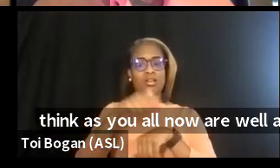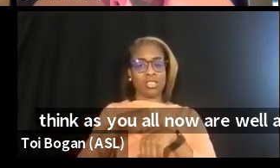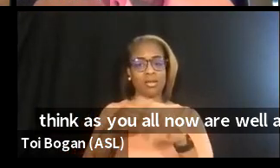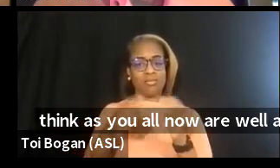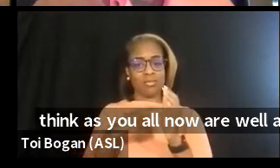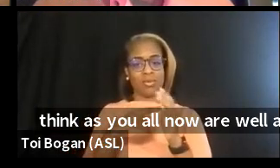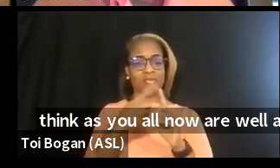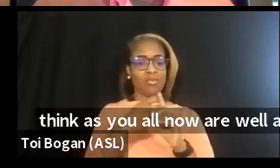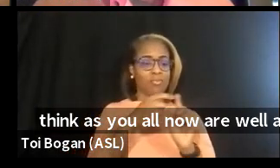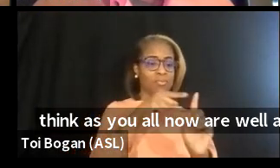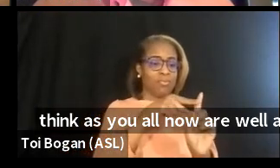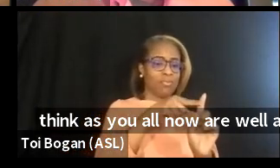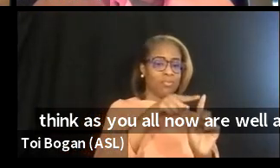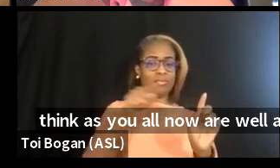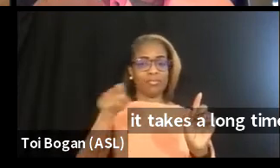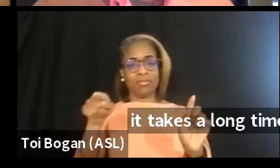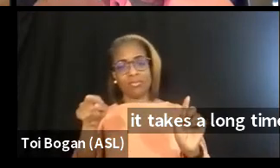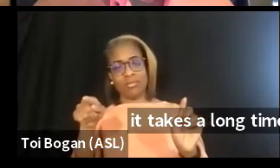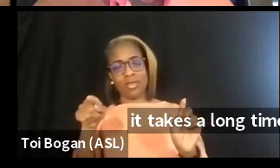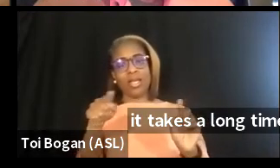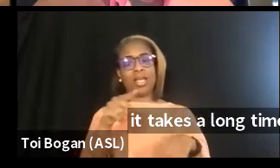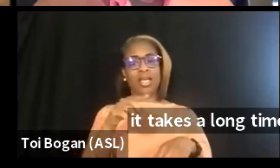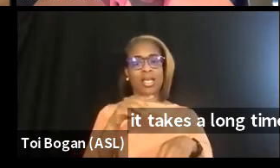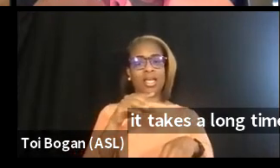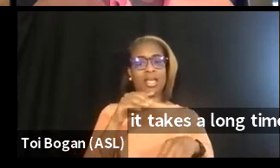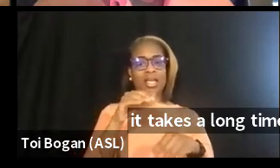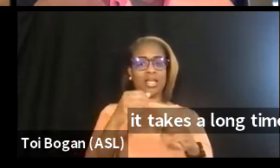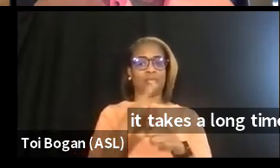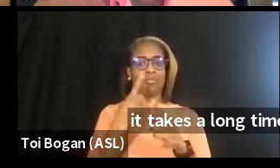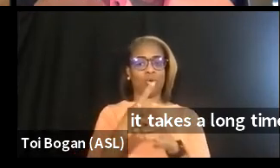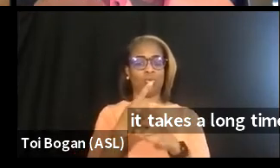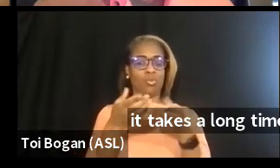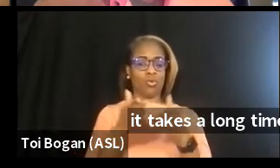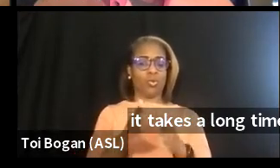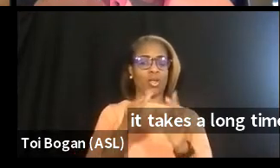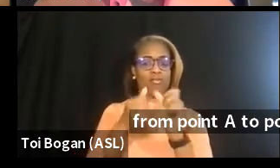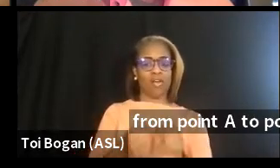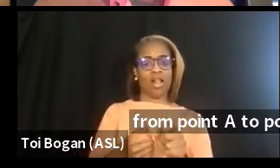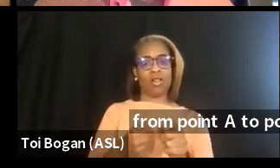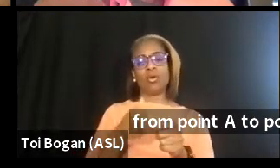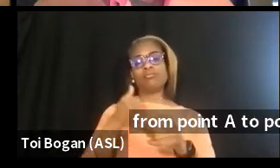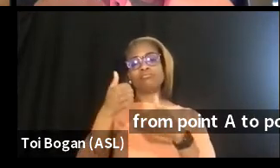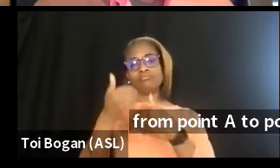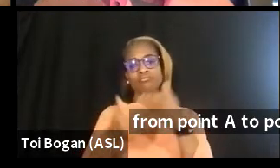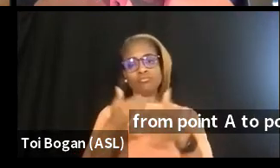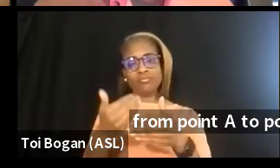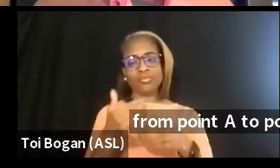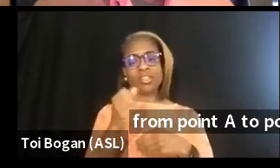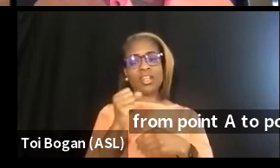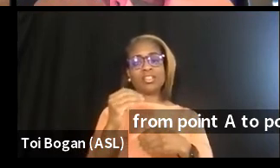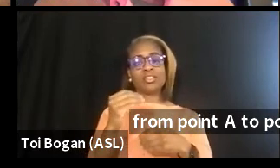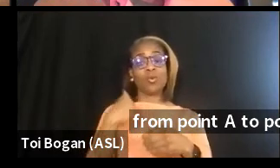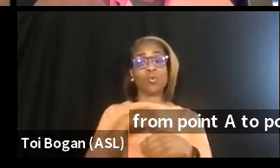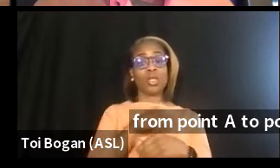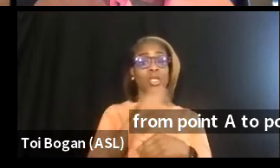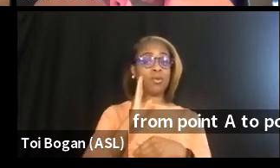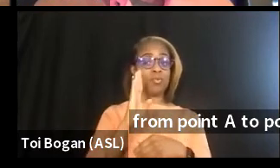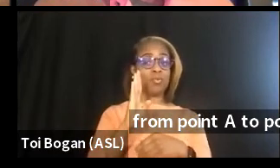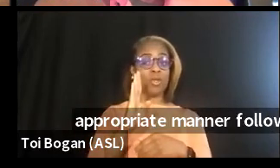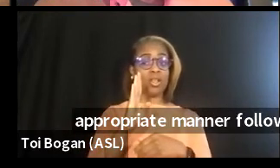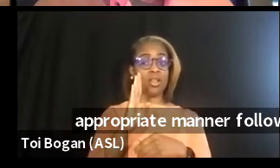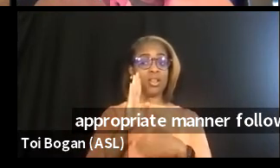from point A to point B in the sort of appropriate manner following the proper protocols. So we'll be